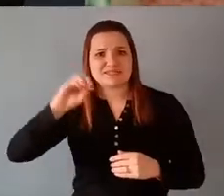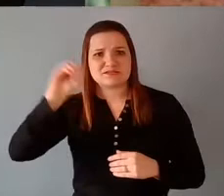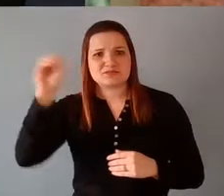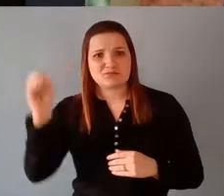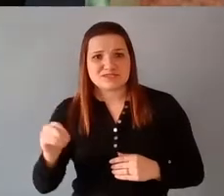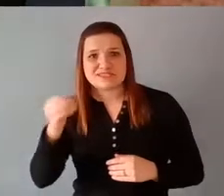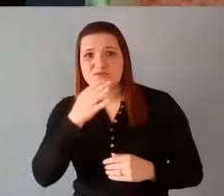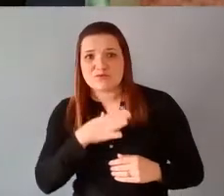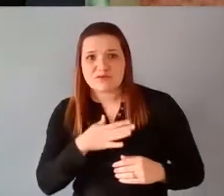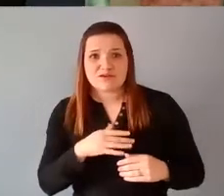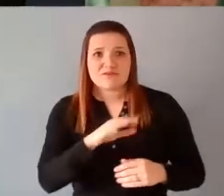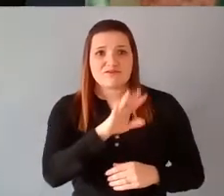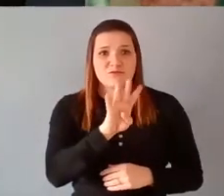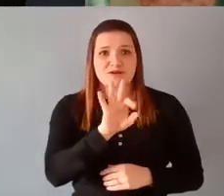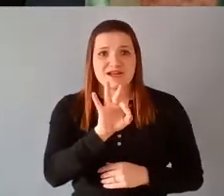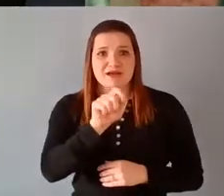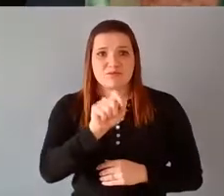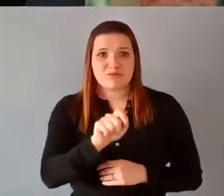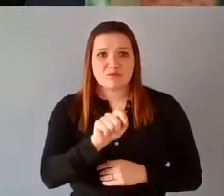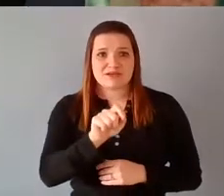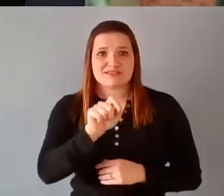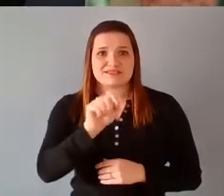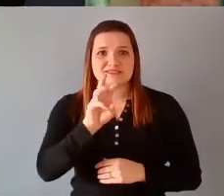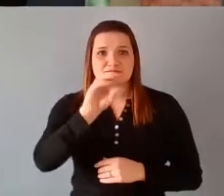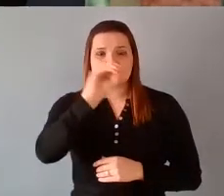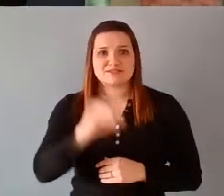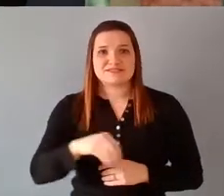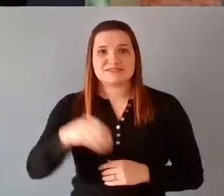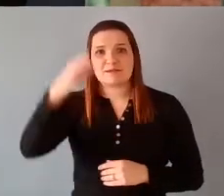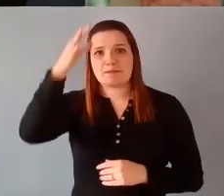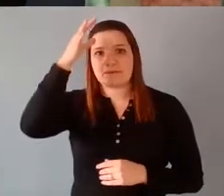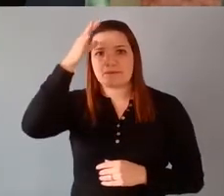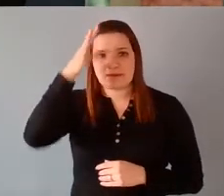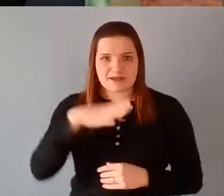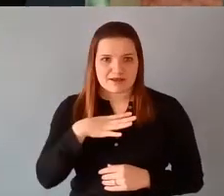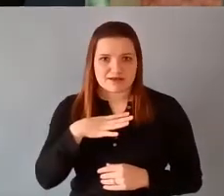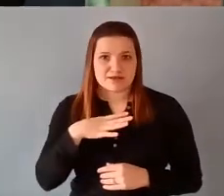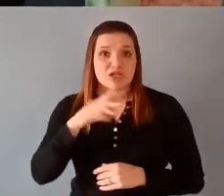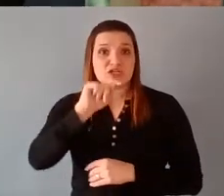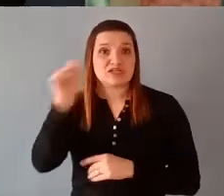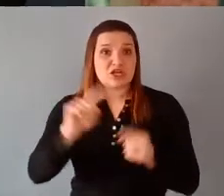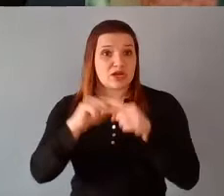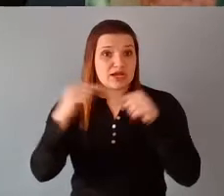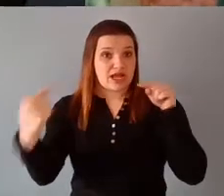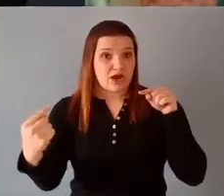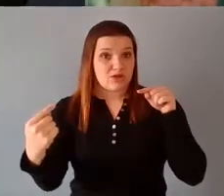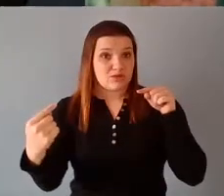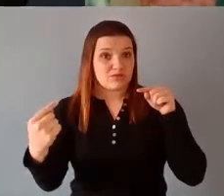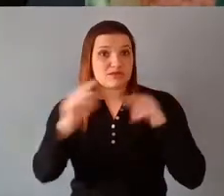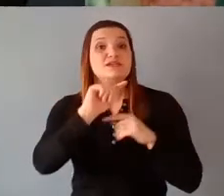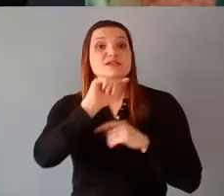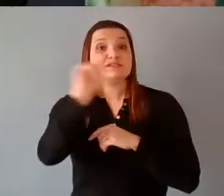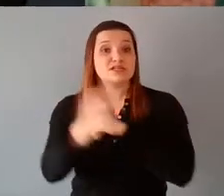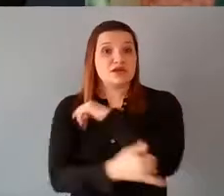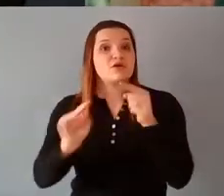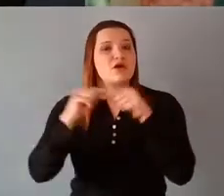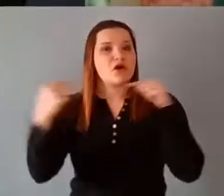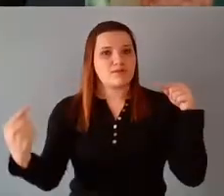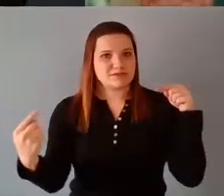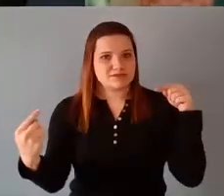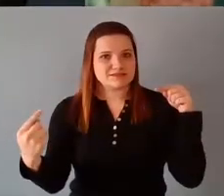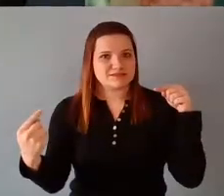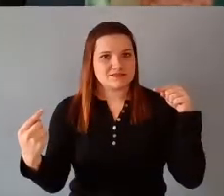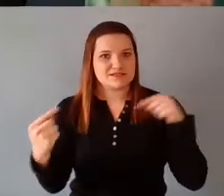49.4% male. In Tulare County, it's actually the opposite, about 54% male and